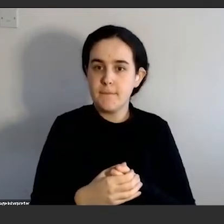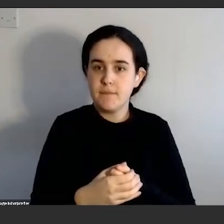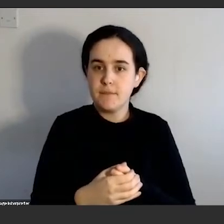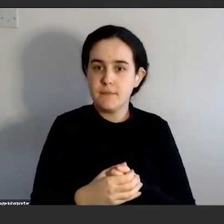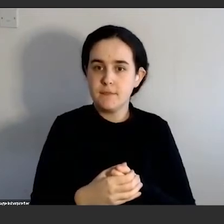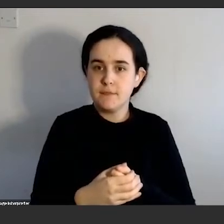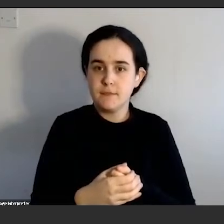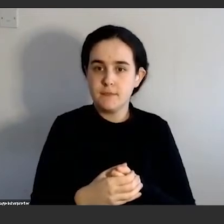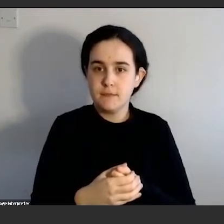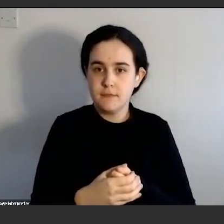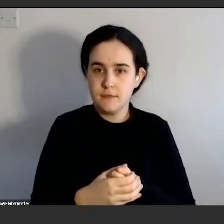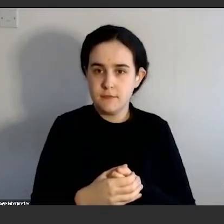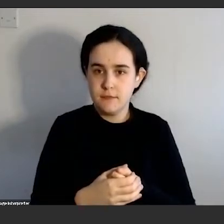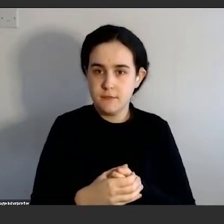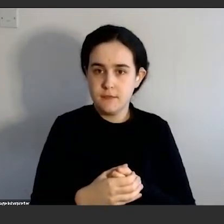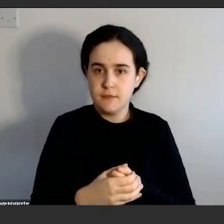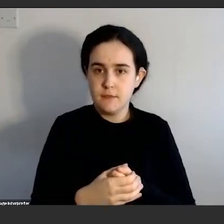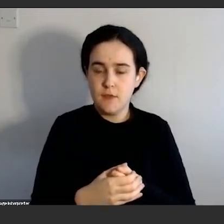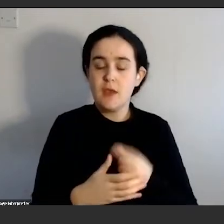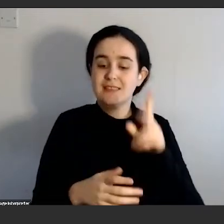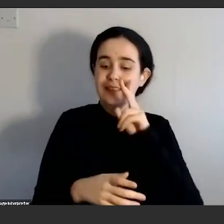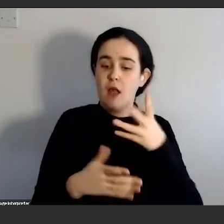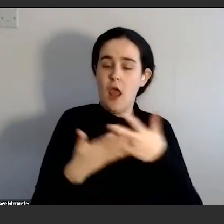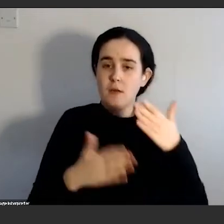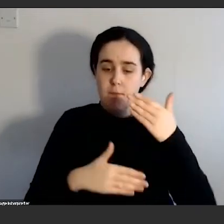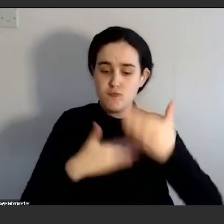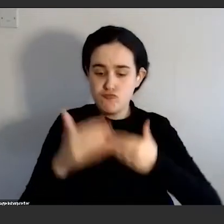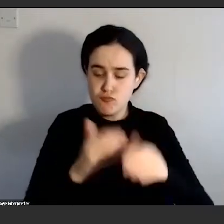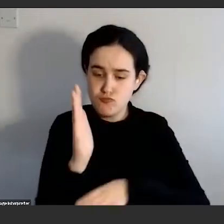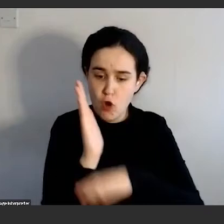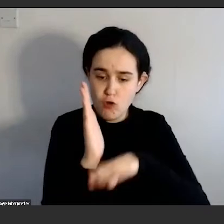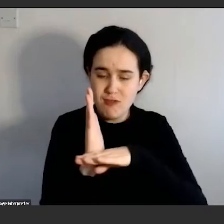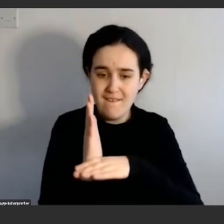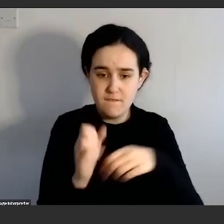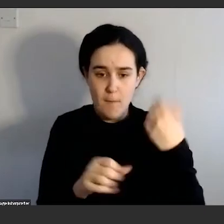be disability friendly. For example, most